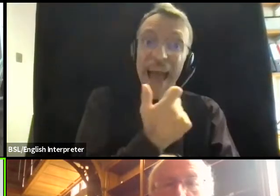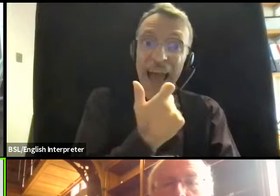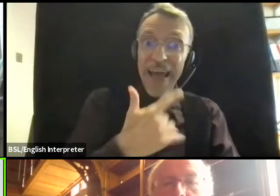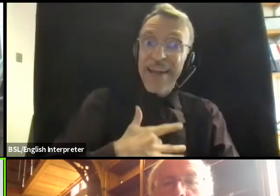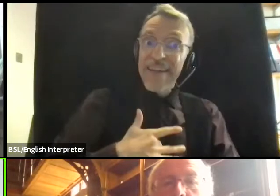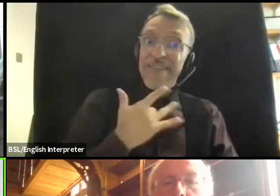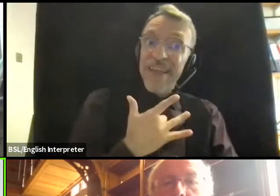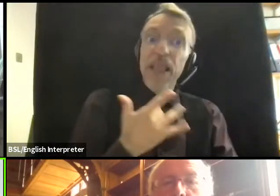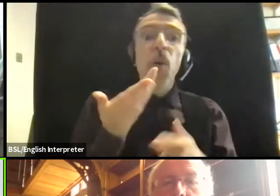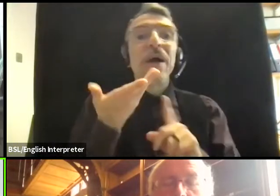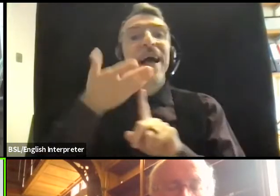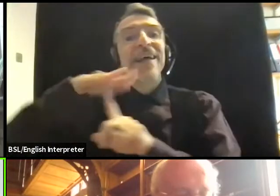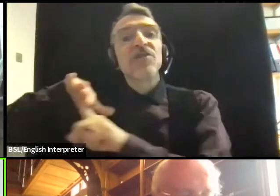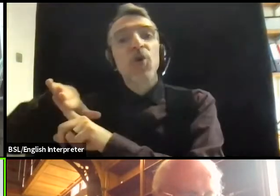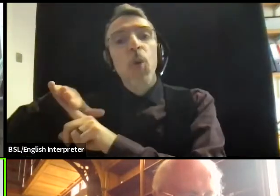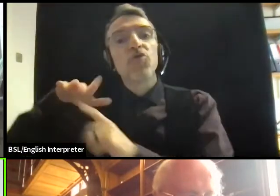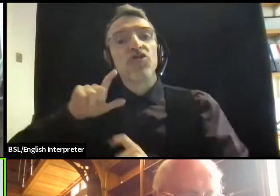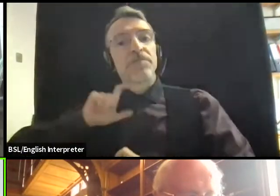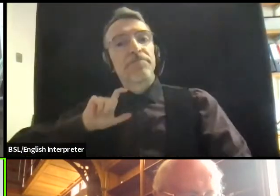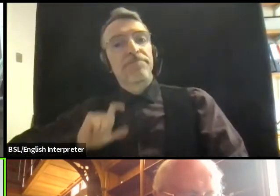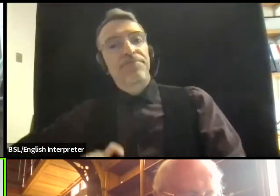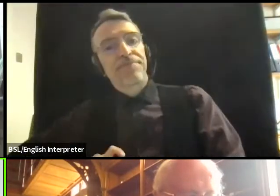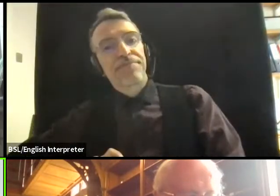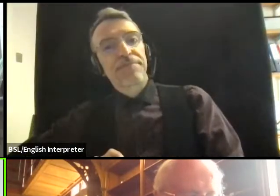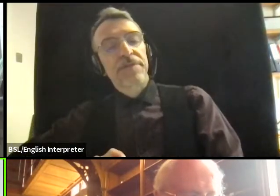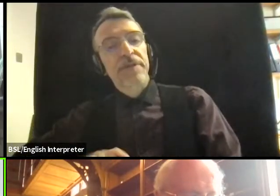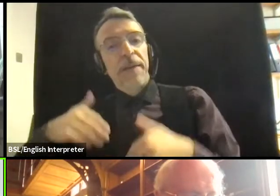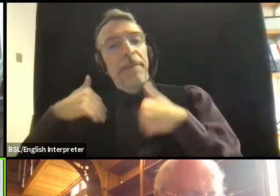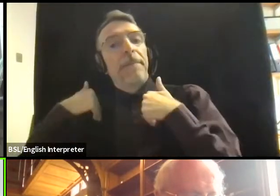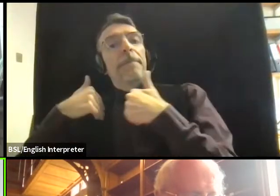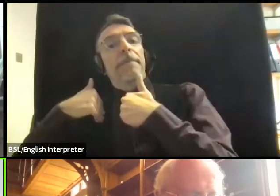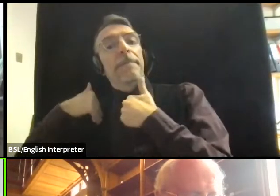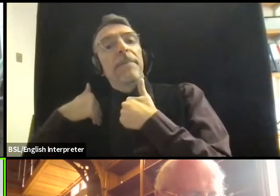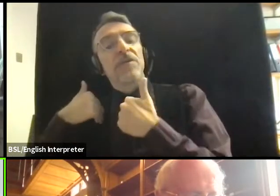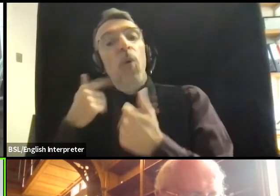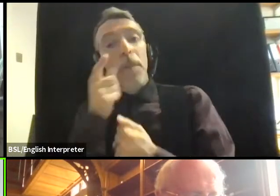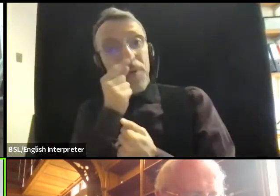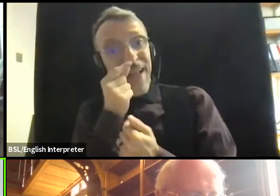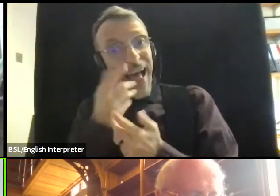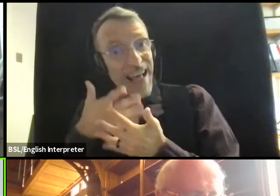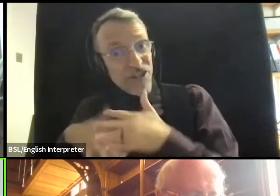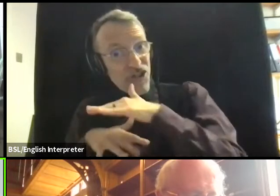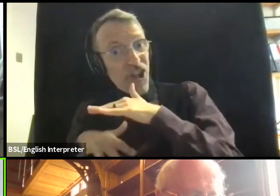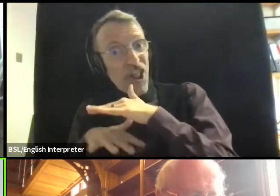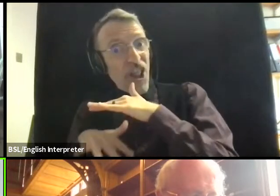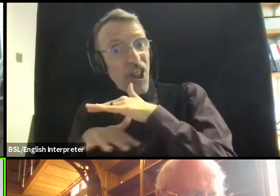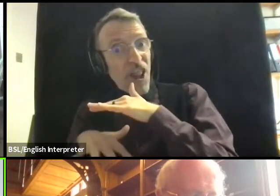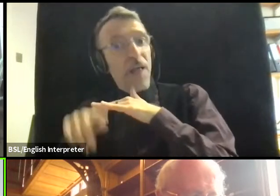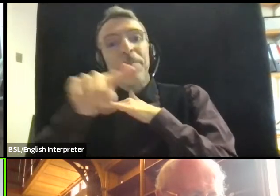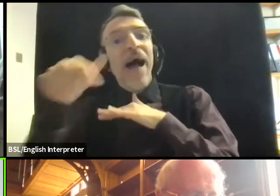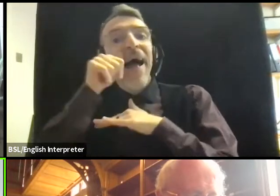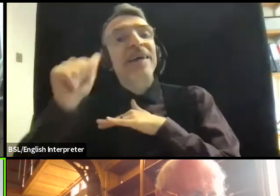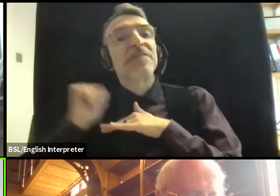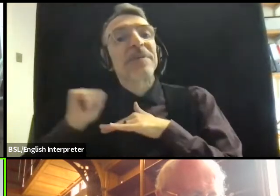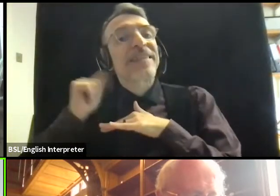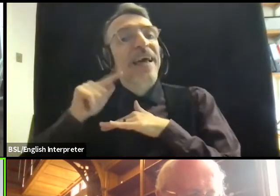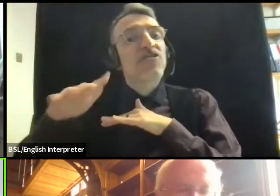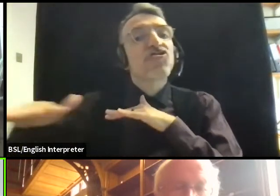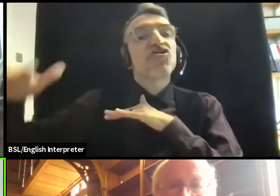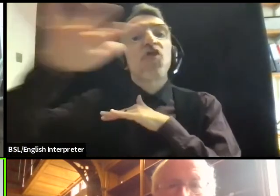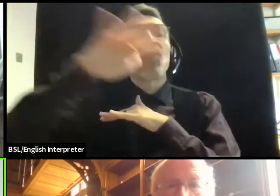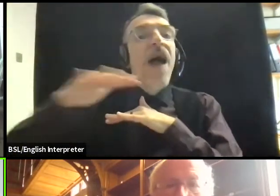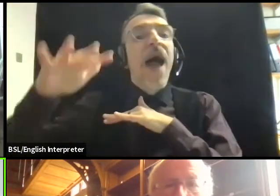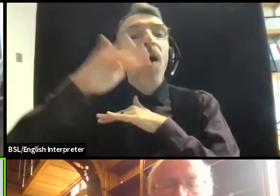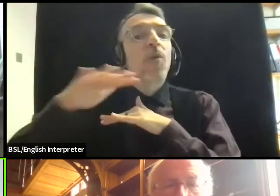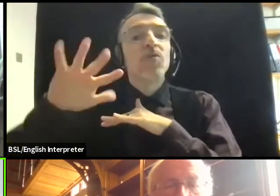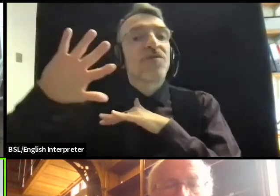with exclusion, people definitely feel like they have much more potential than the expectations of the people around them. I don't